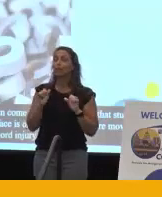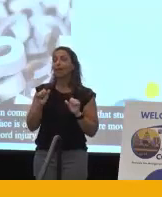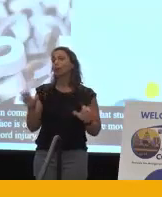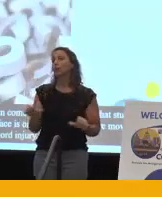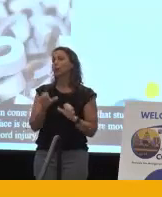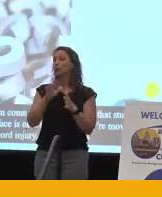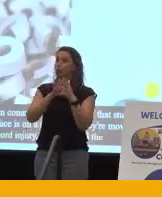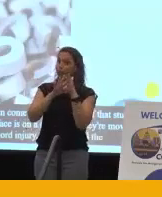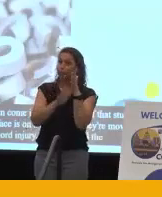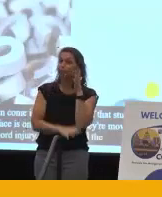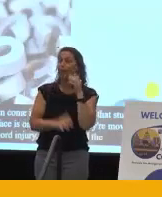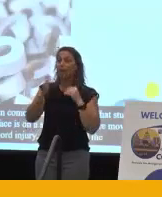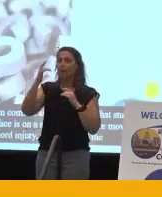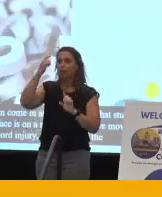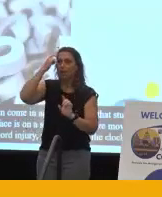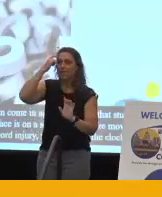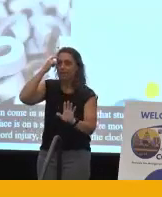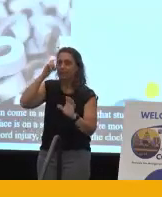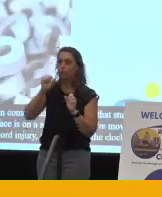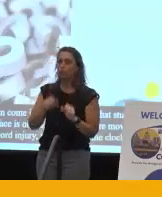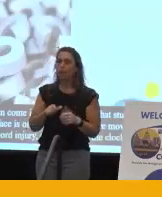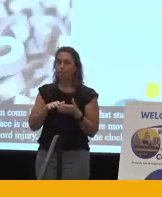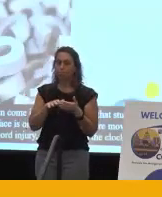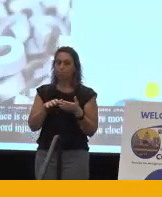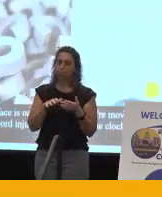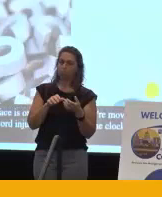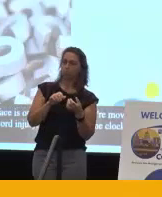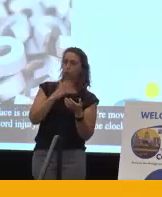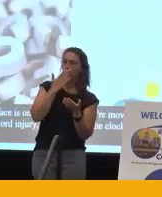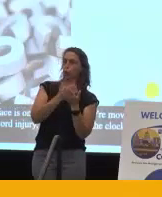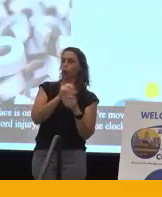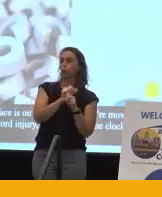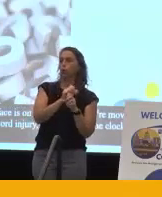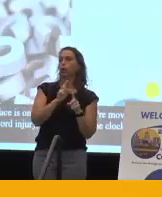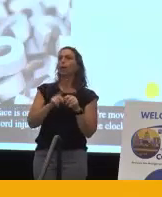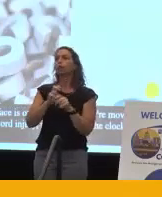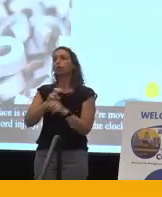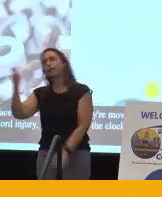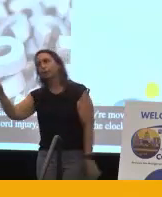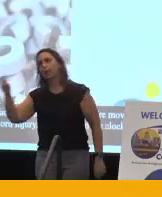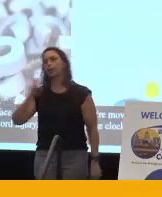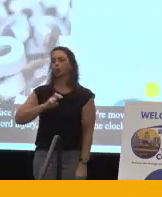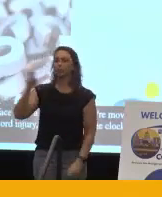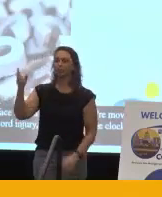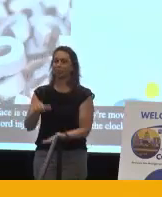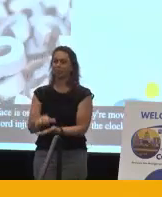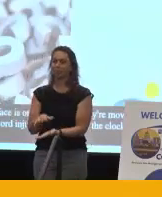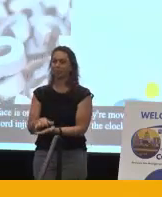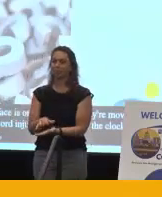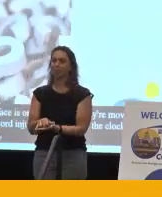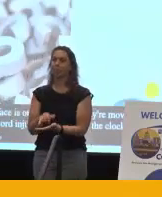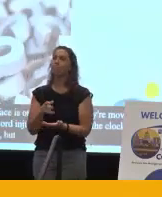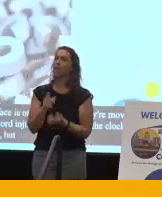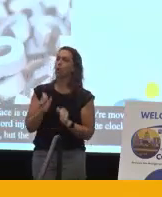of the things cognitively to be a productive worker, but the transport in into an office, they could do